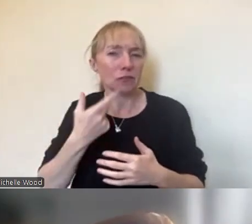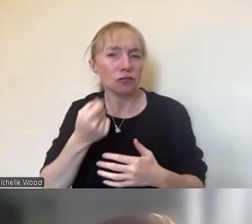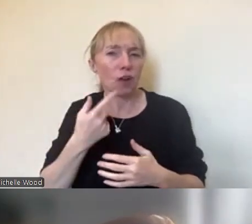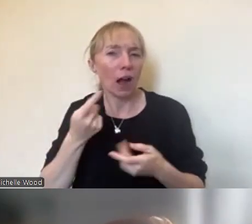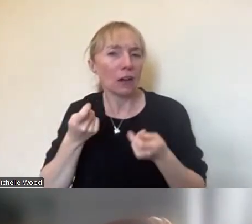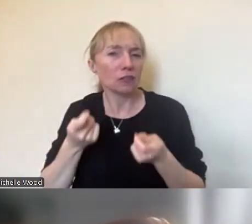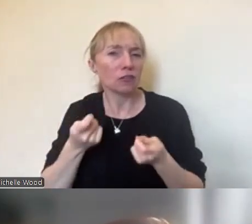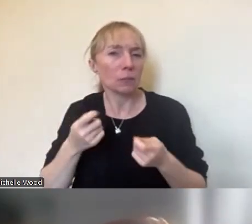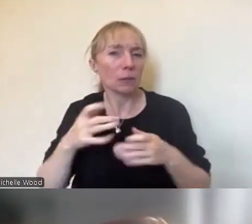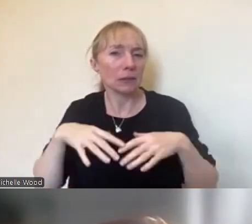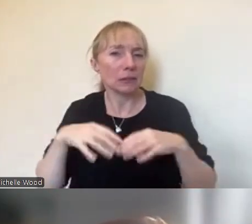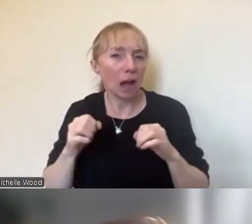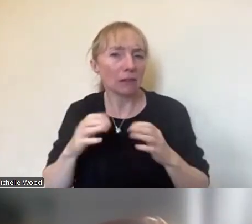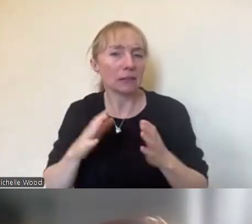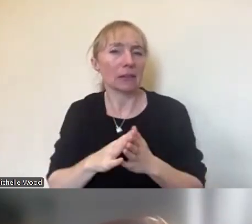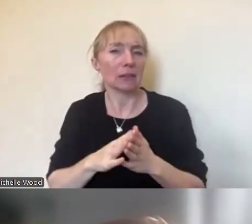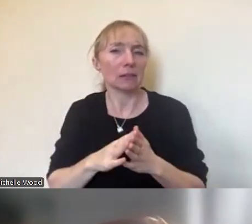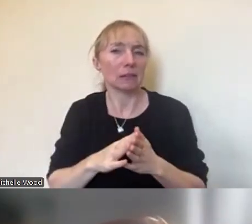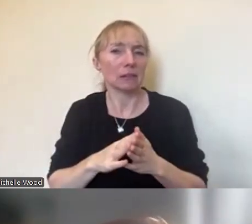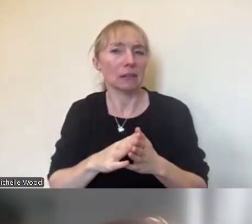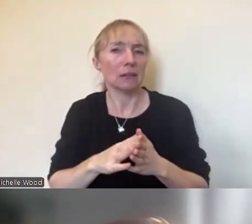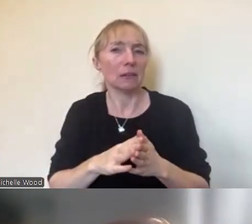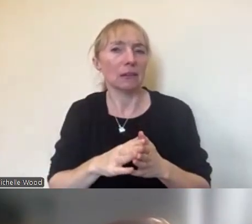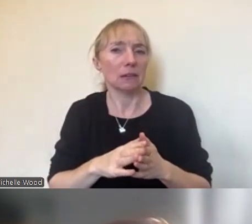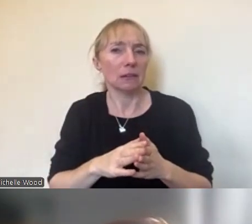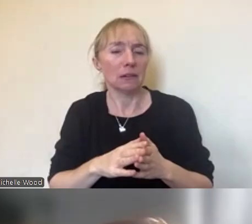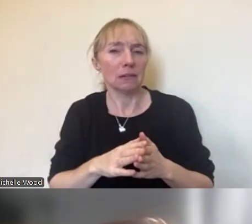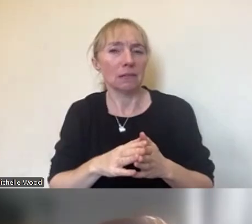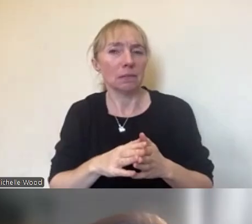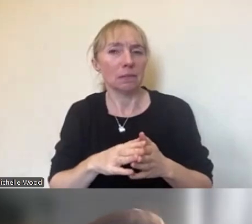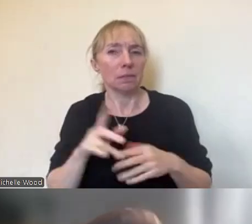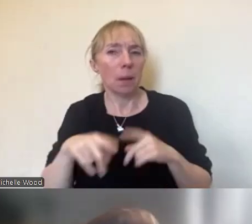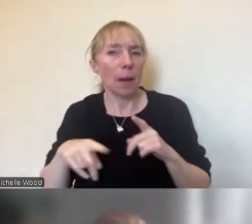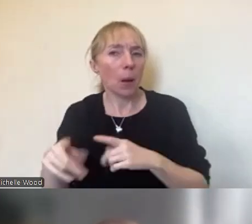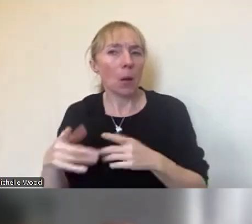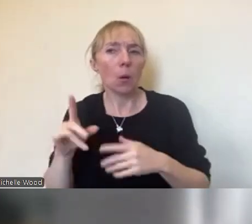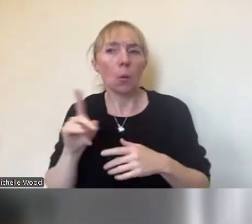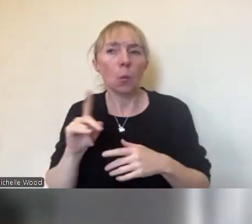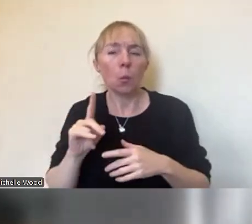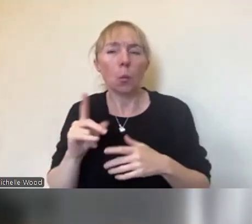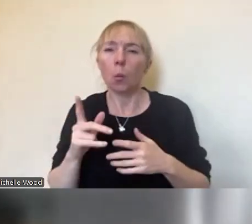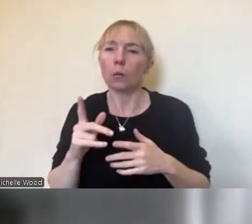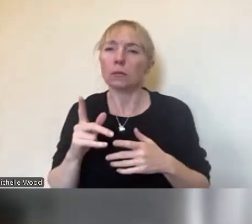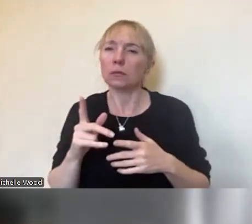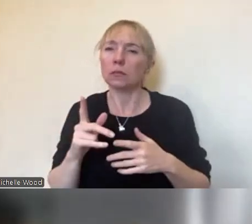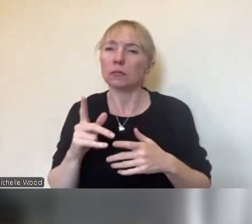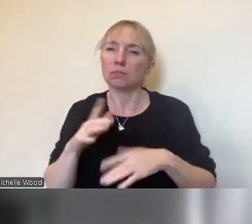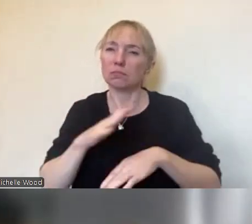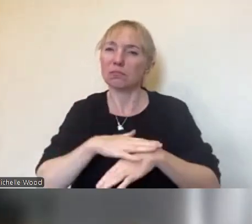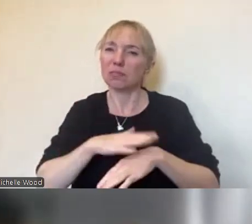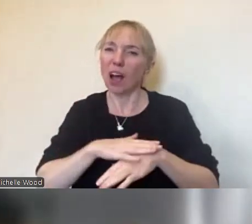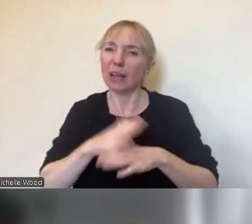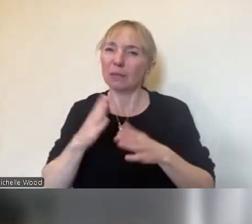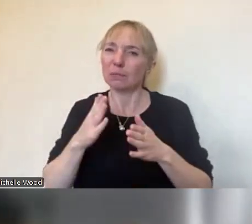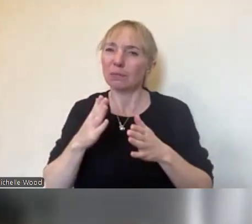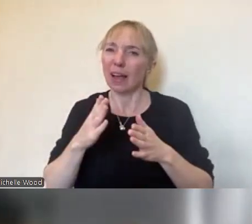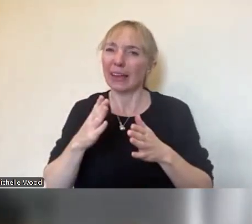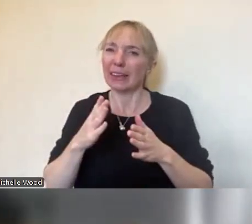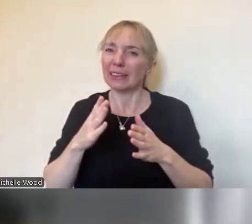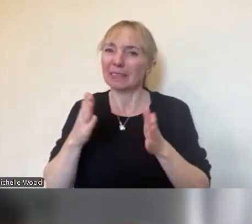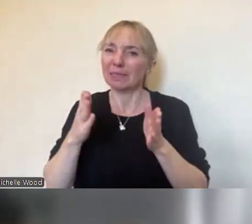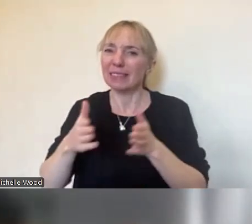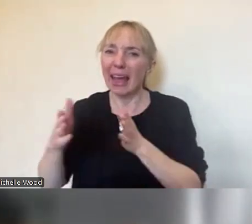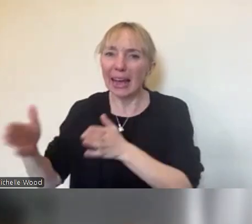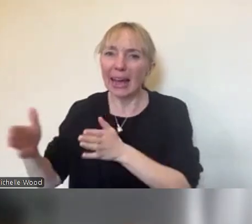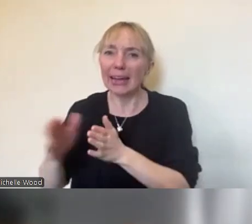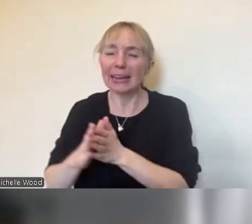for bipolar disorder, sort of approximately what decade did that come into play? Because ECT